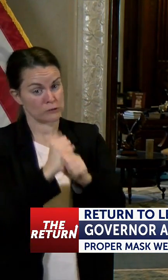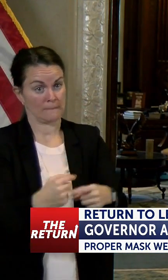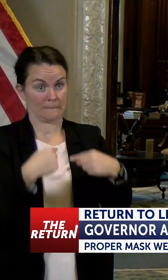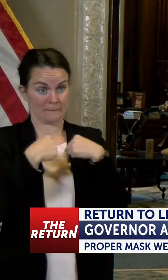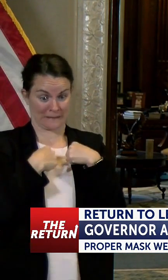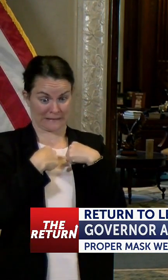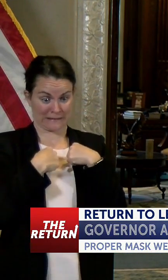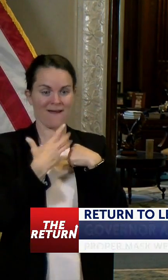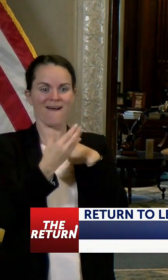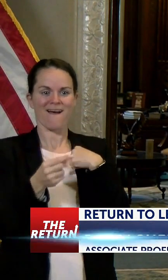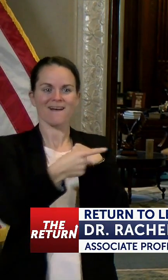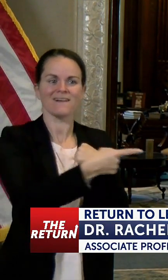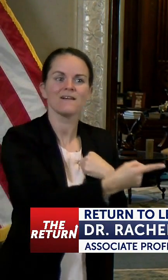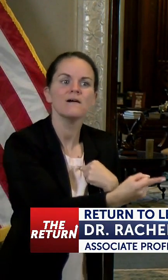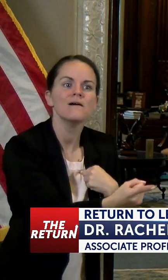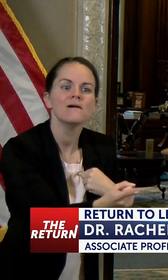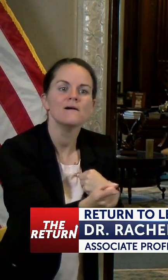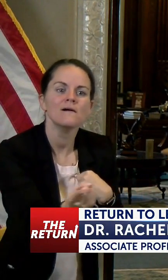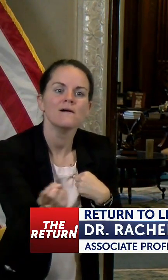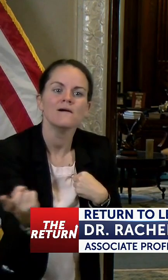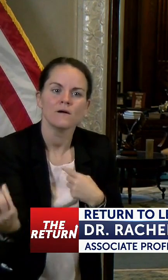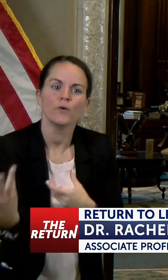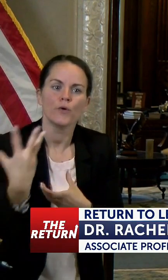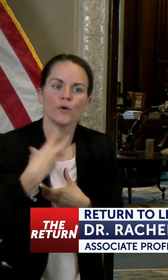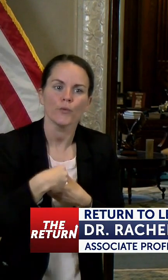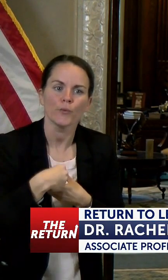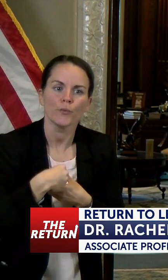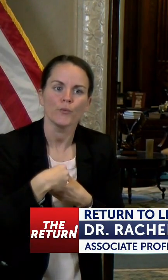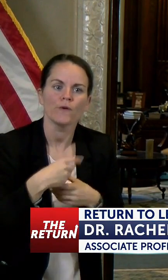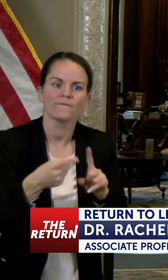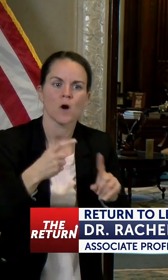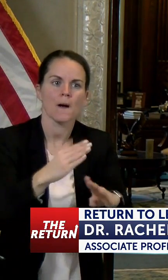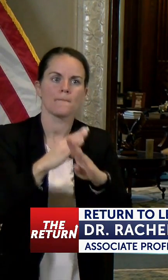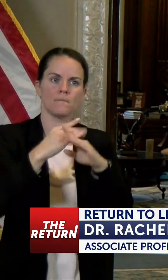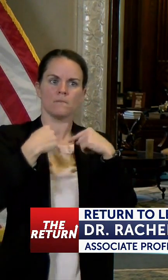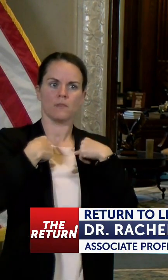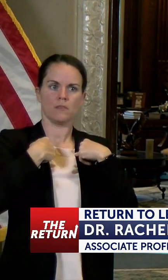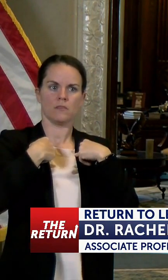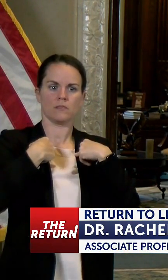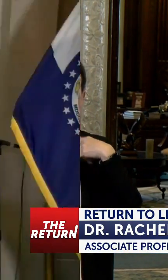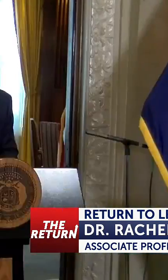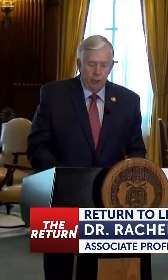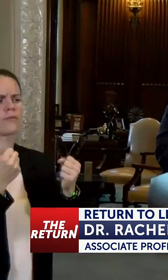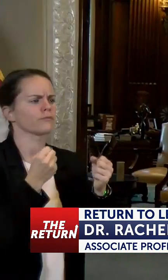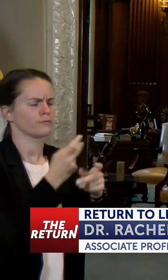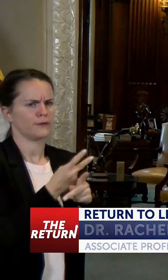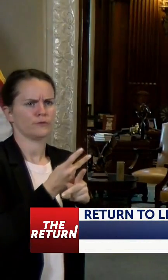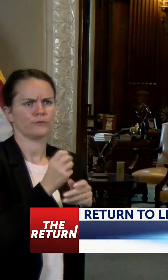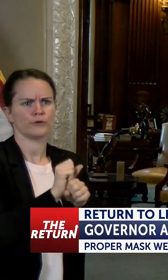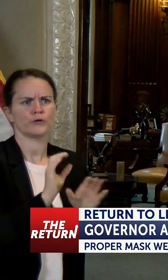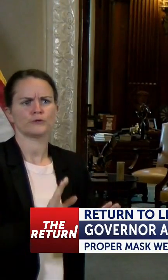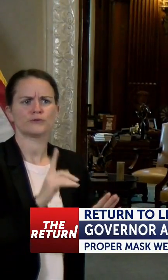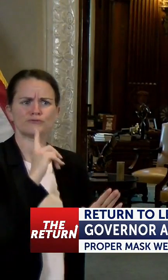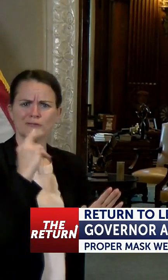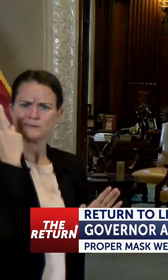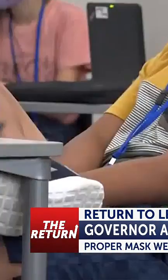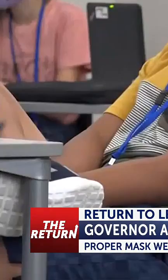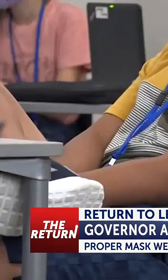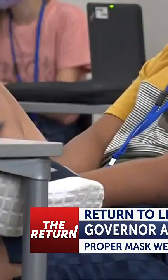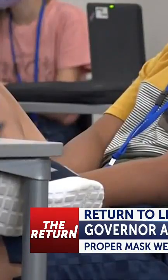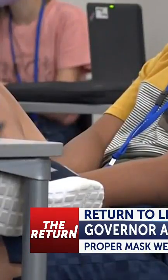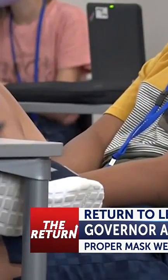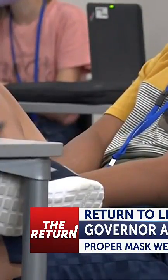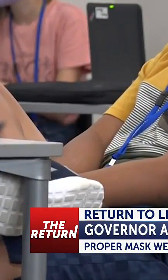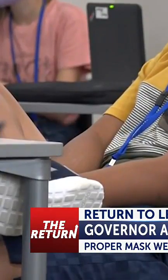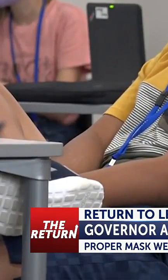the virus, and we know that when both parties are wearing the mask, that substantially reduces the risk of infection. Parson explained the importance of